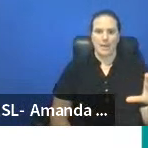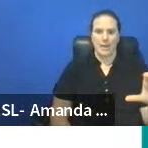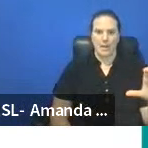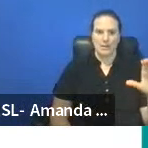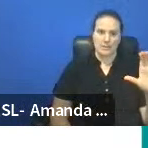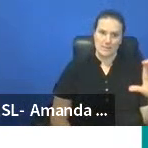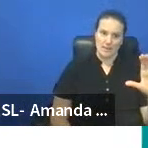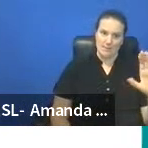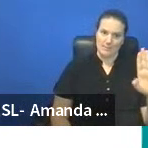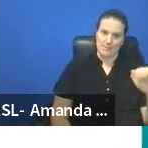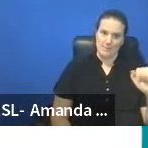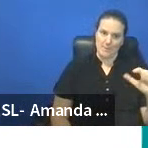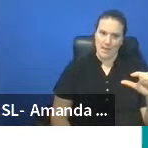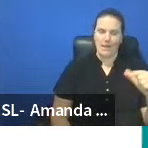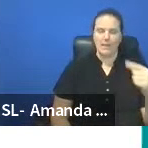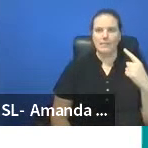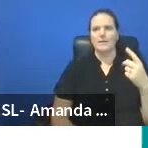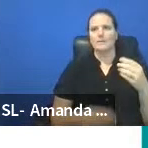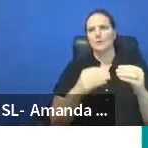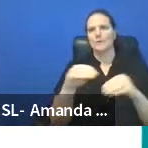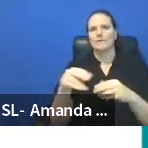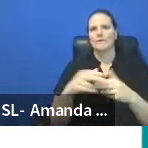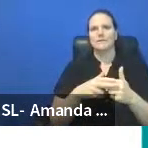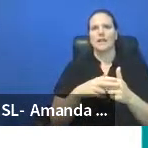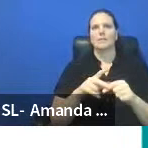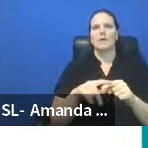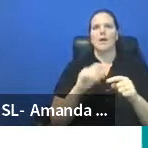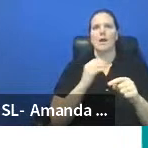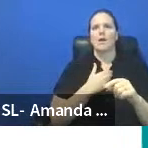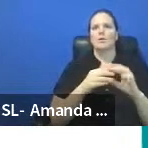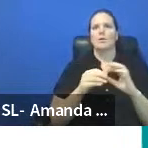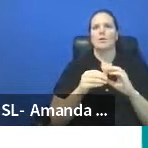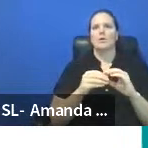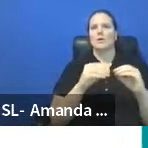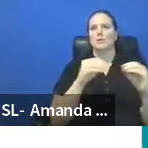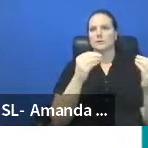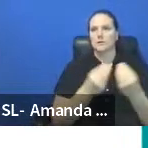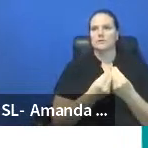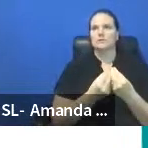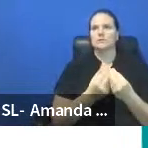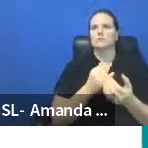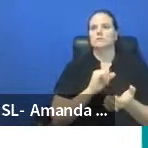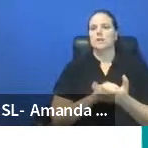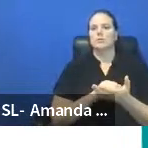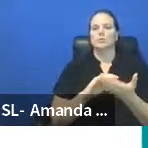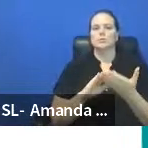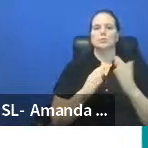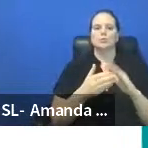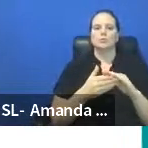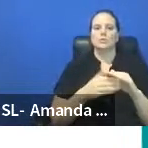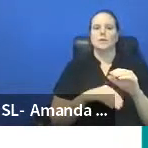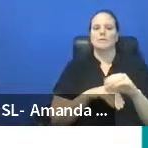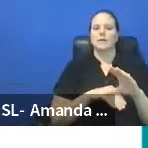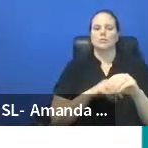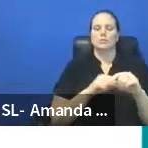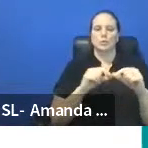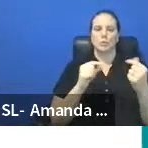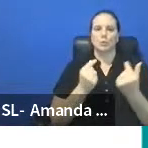this slide just got moved over, but our organization is the Community Advisory Group,